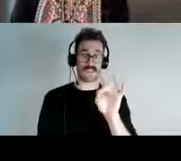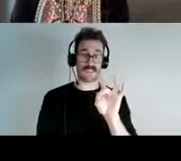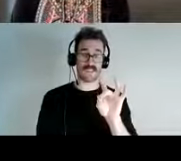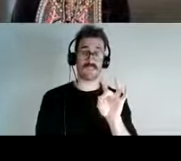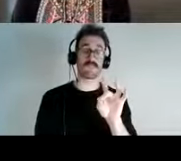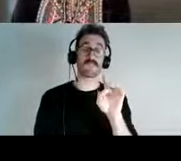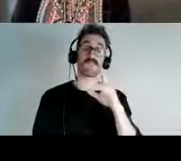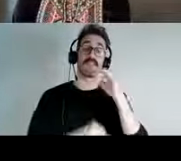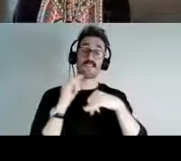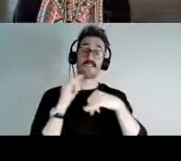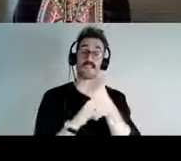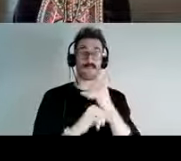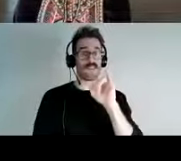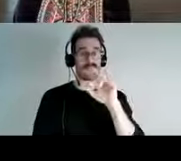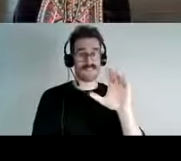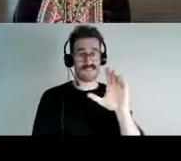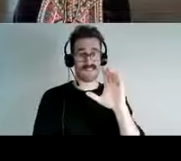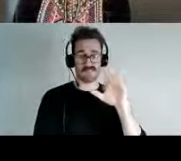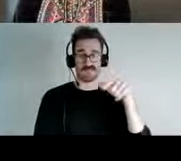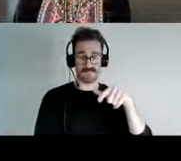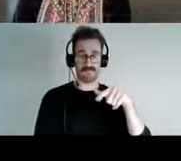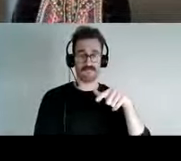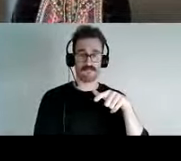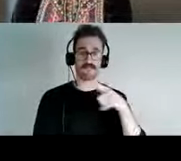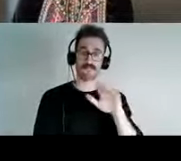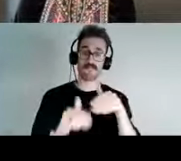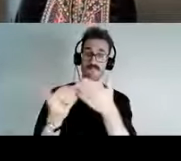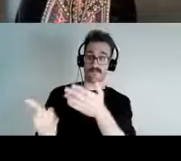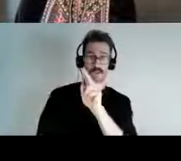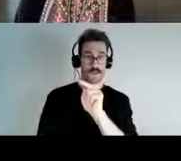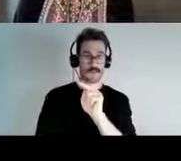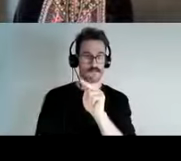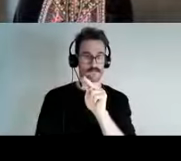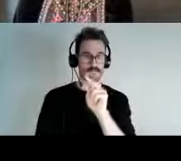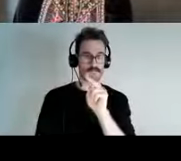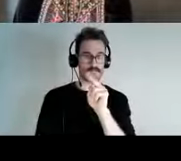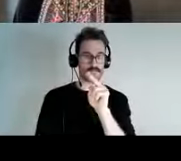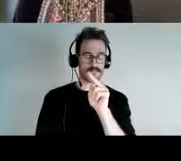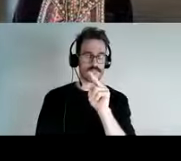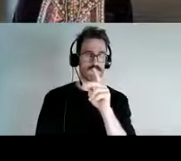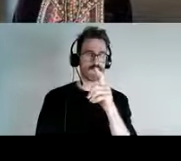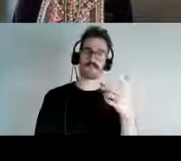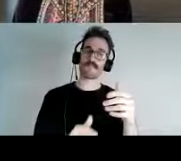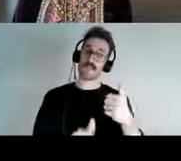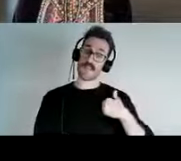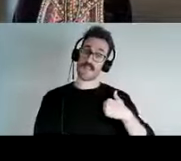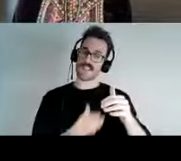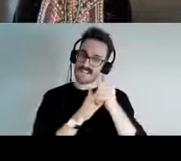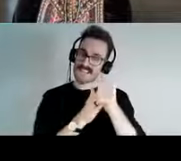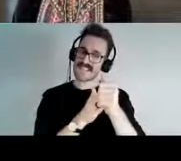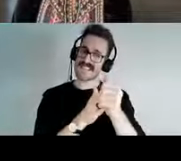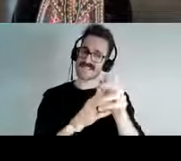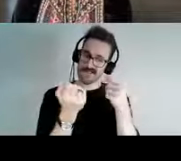International Longevity Centre Canada brought forward a petition to the UN to have Canada lead and support the convention. And many of you on this